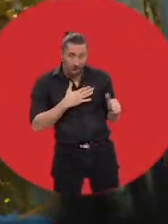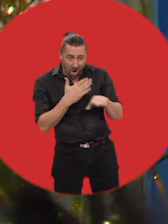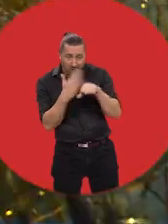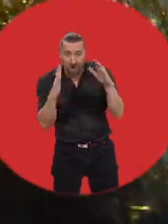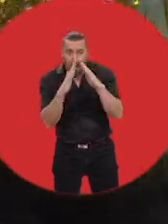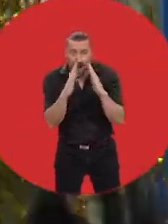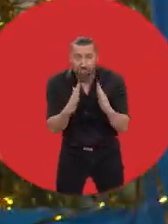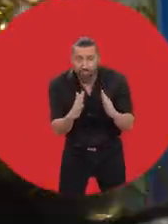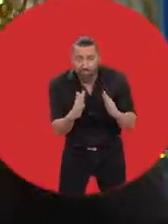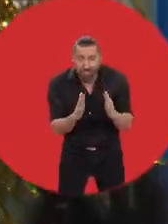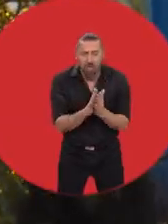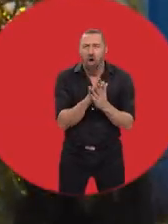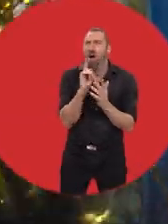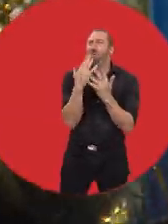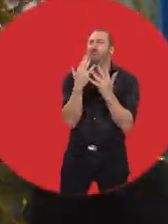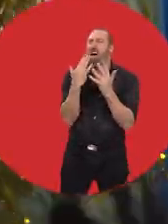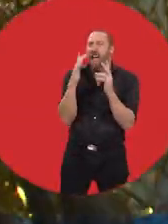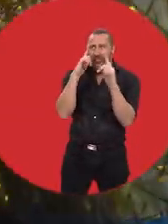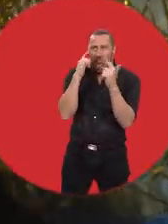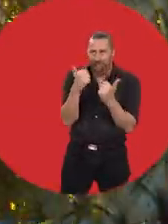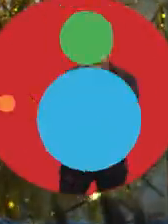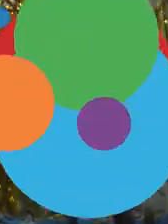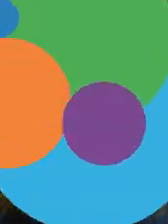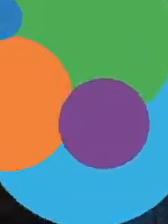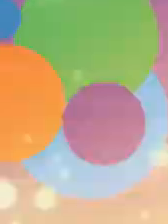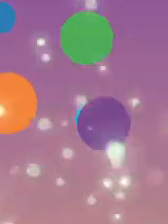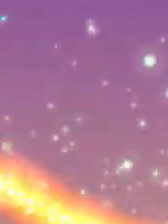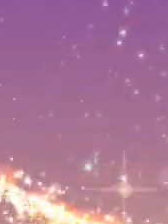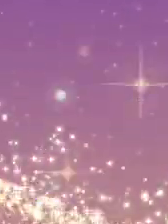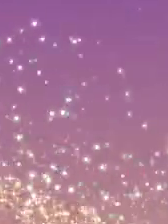comfortable? Thank you. I love what you've done with the place.